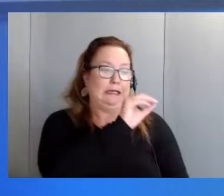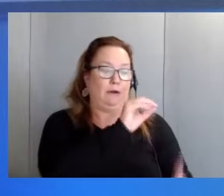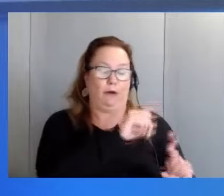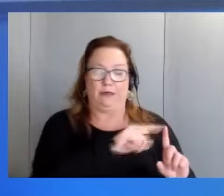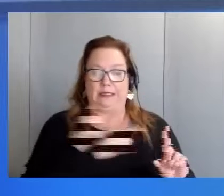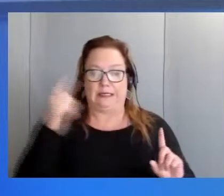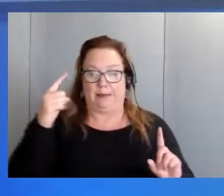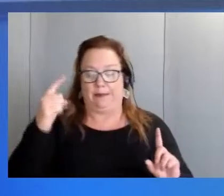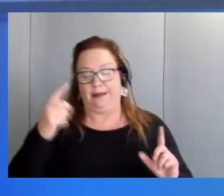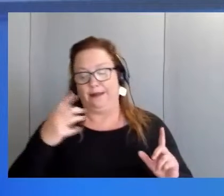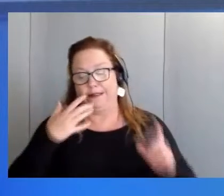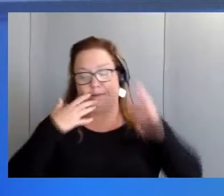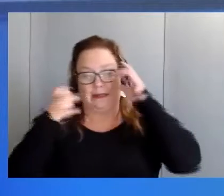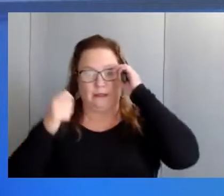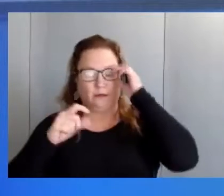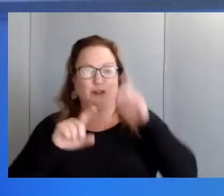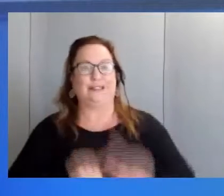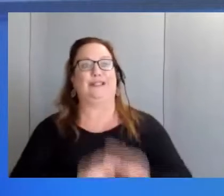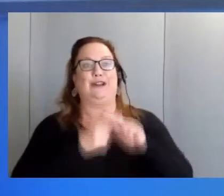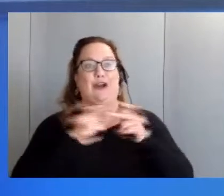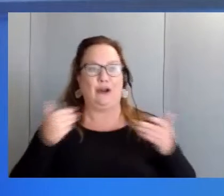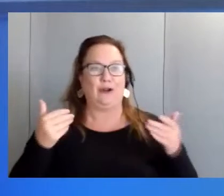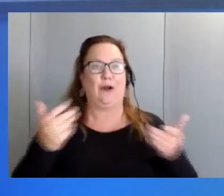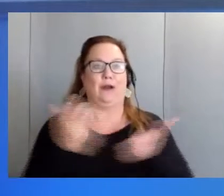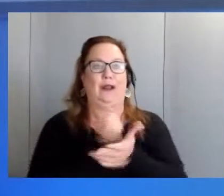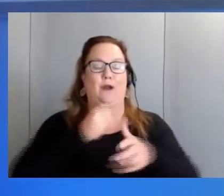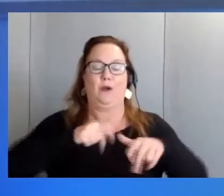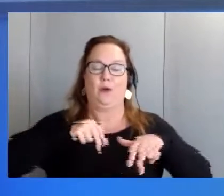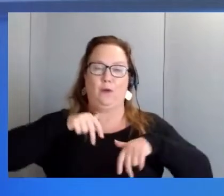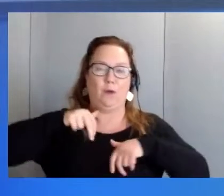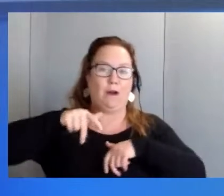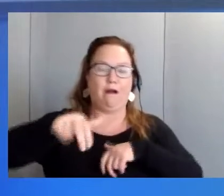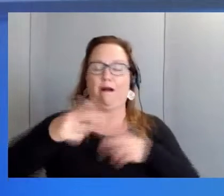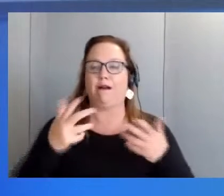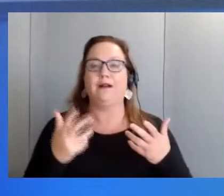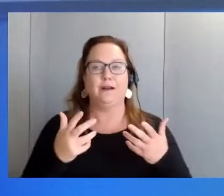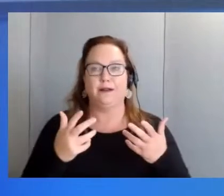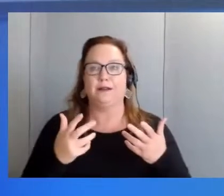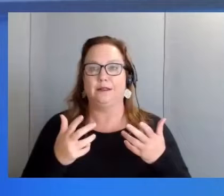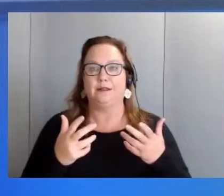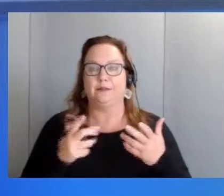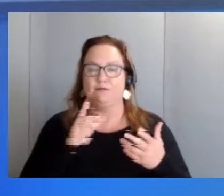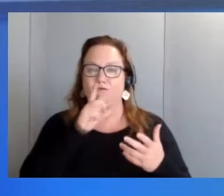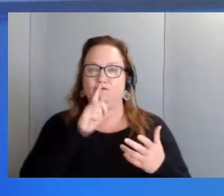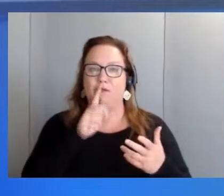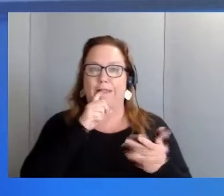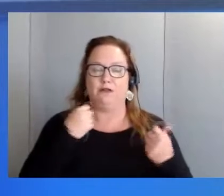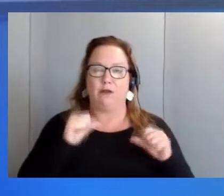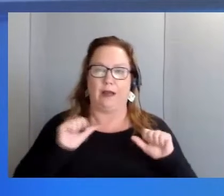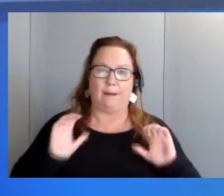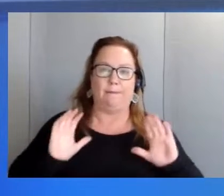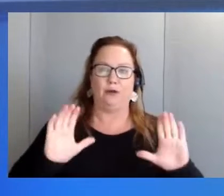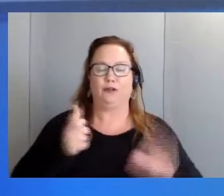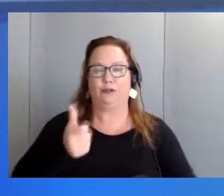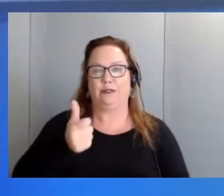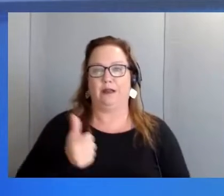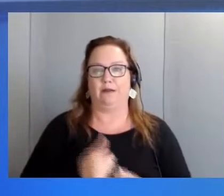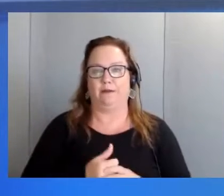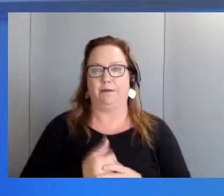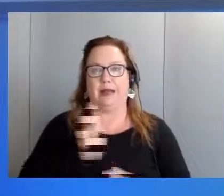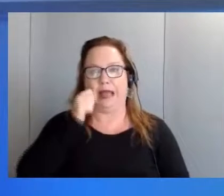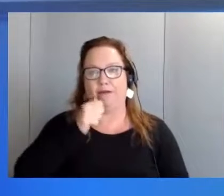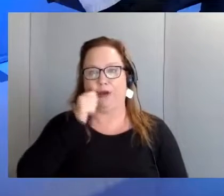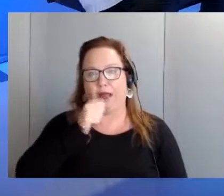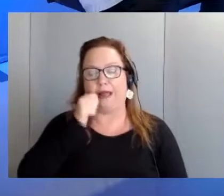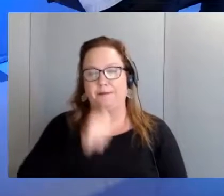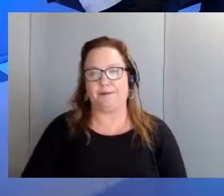for your buck. So start, get out and walk, and really try to push yourself a little bit, but do it every day. Every